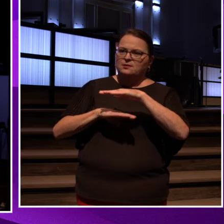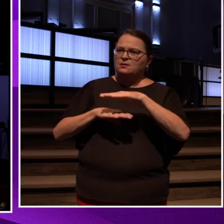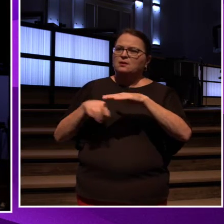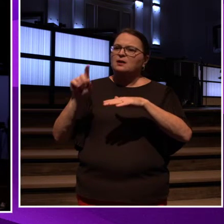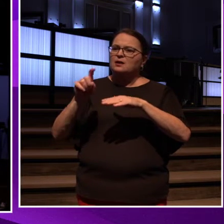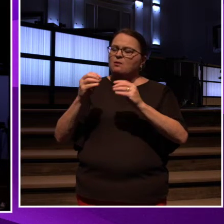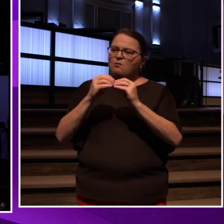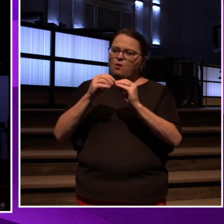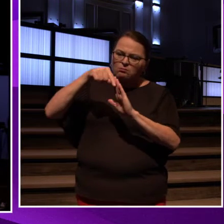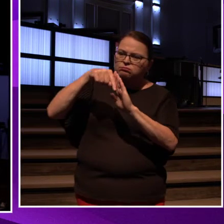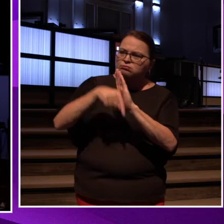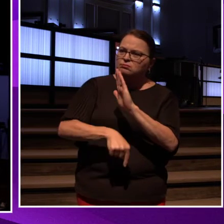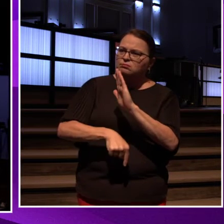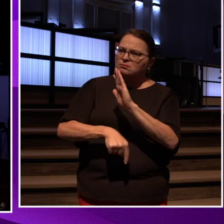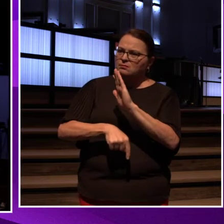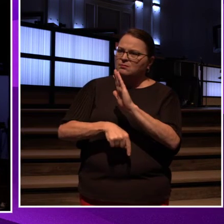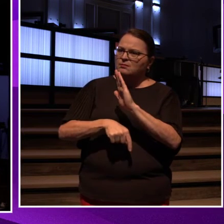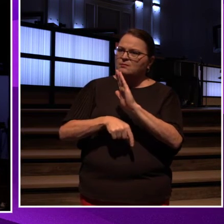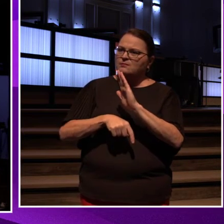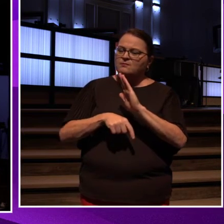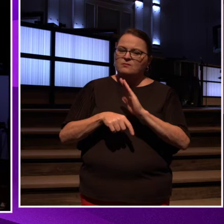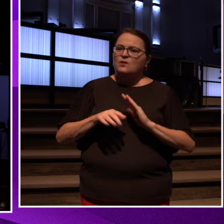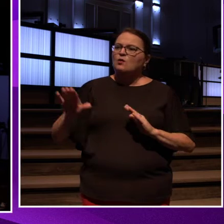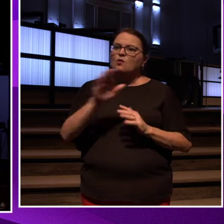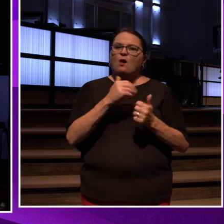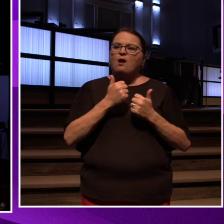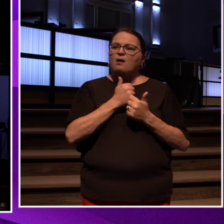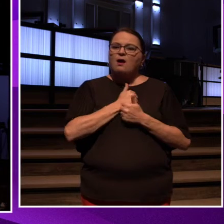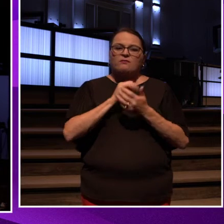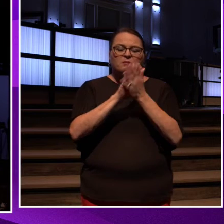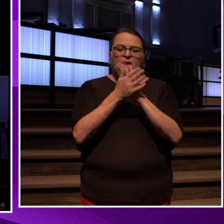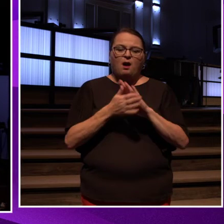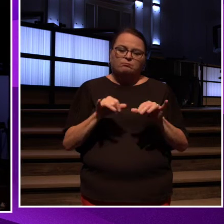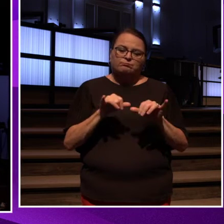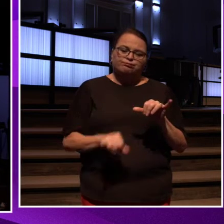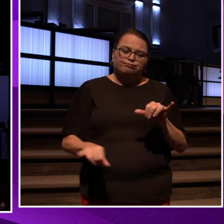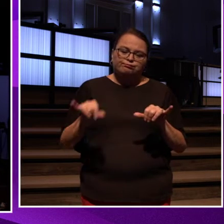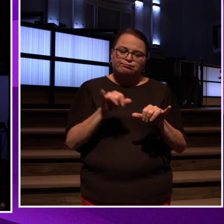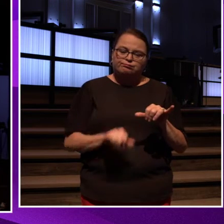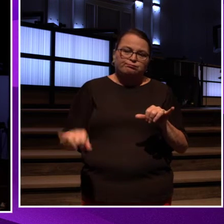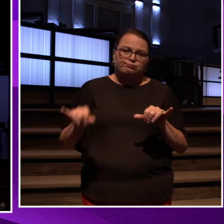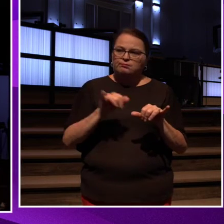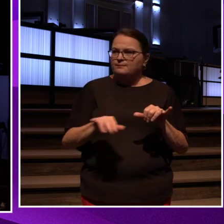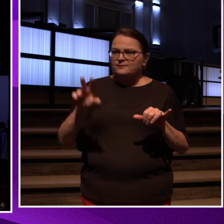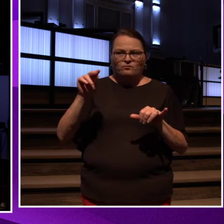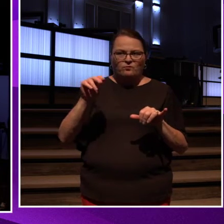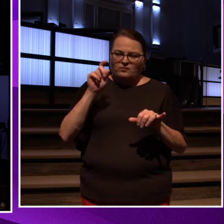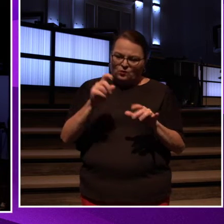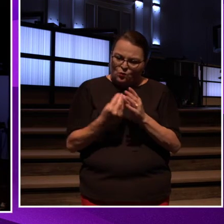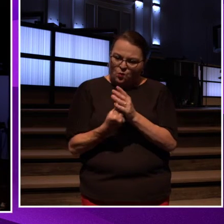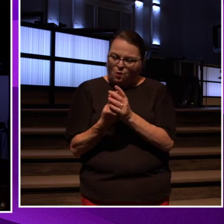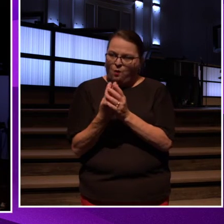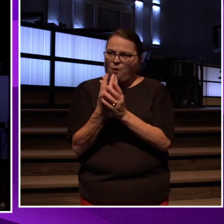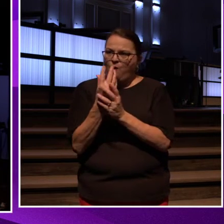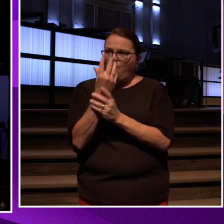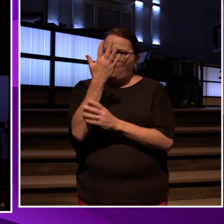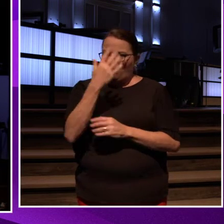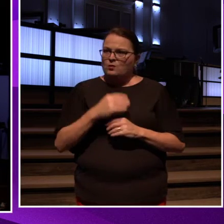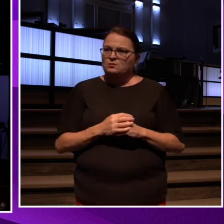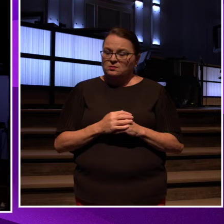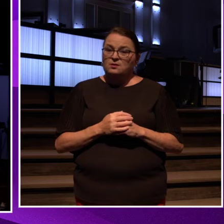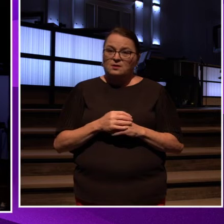level. Don't ever let your love be stagnant or stale. Your love is to be a growing love. There is nothing